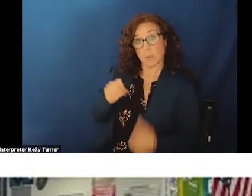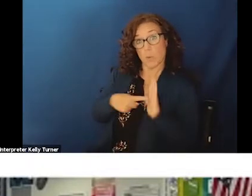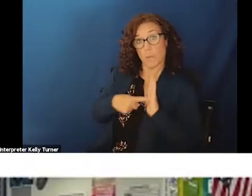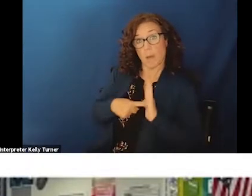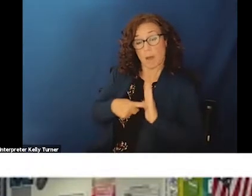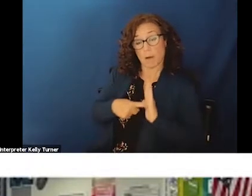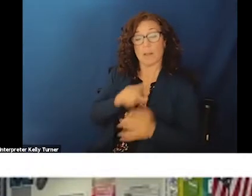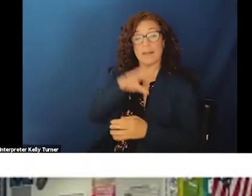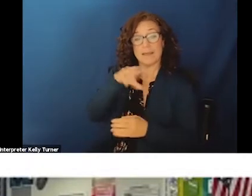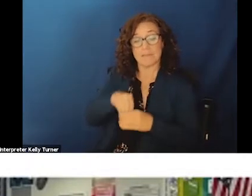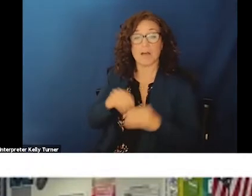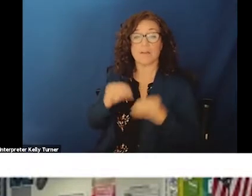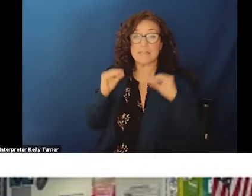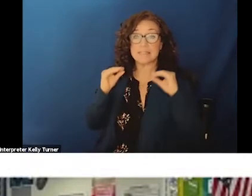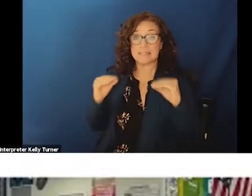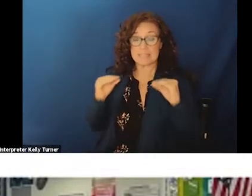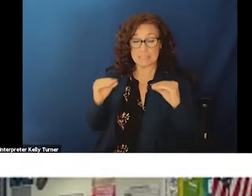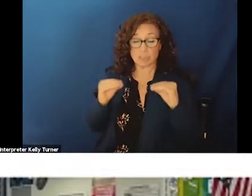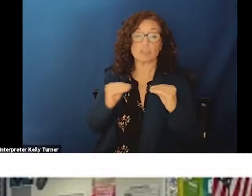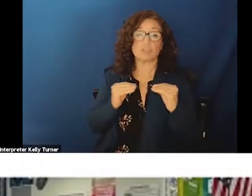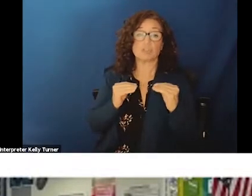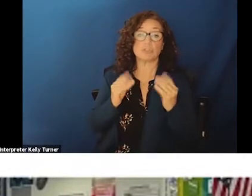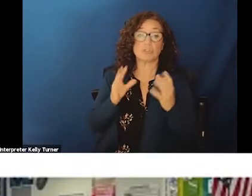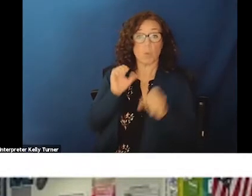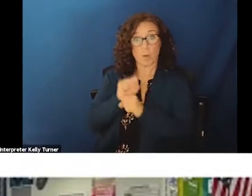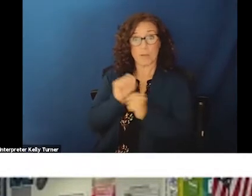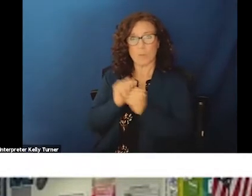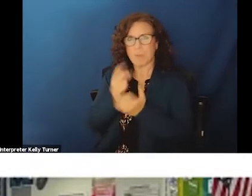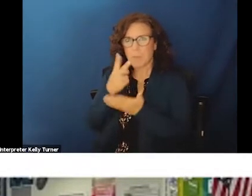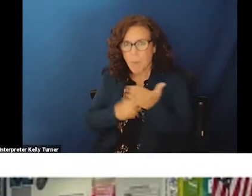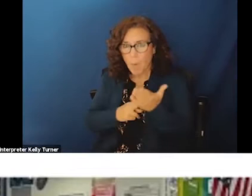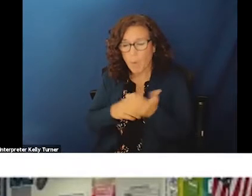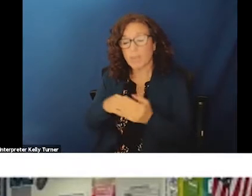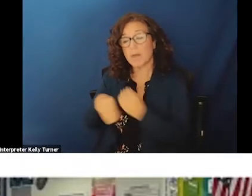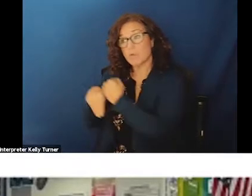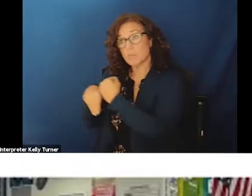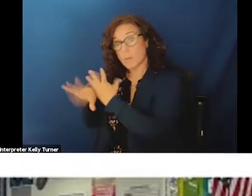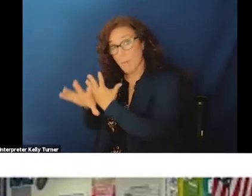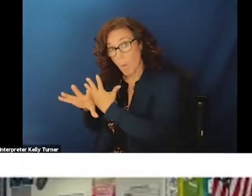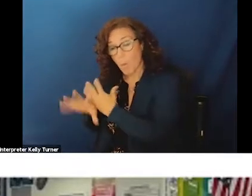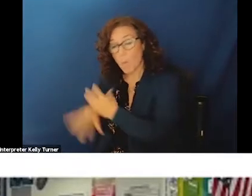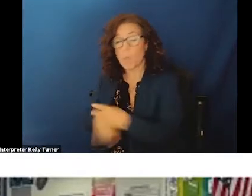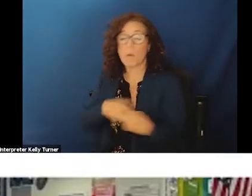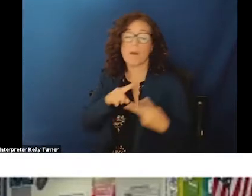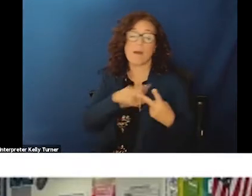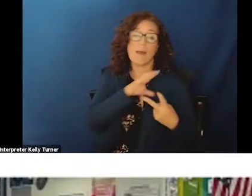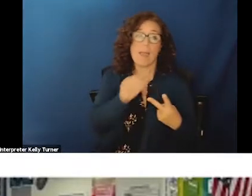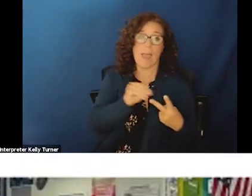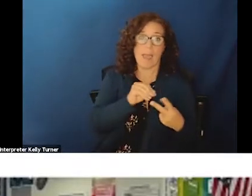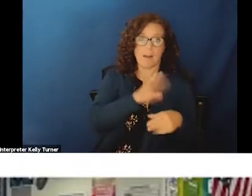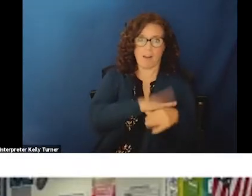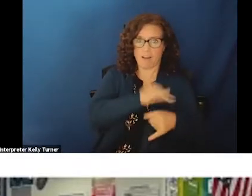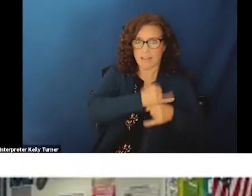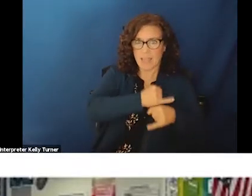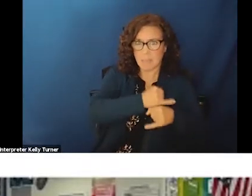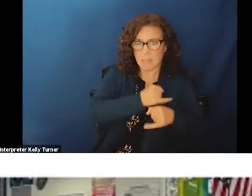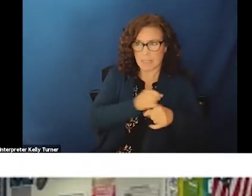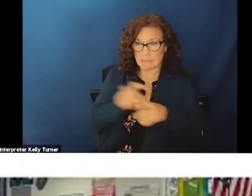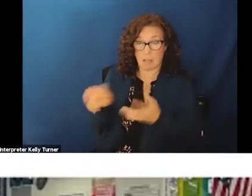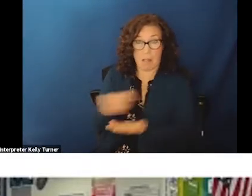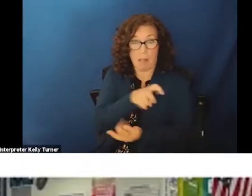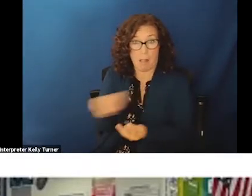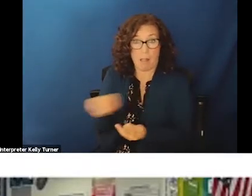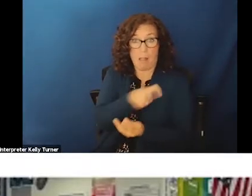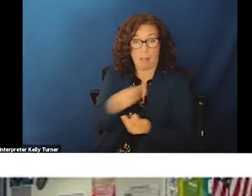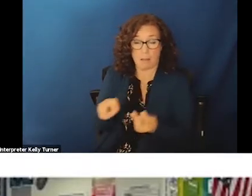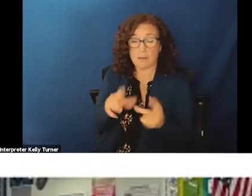involves teachers serving in-person students and remote-only or Group C students concurrently. So serving both